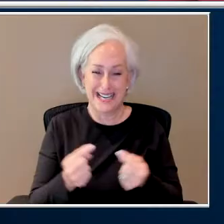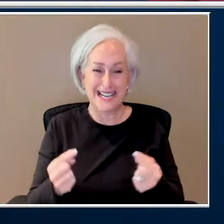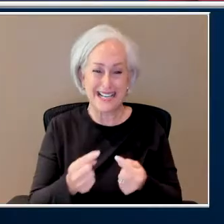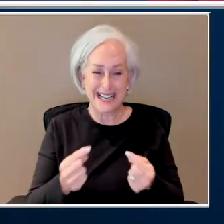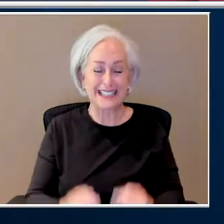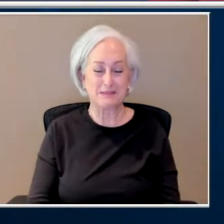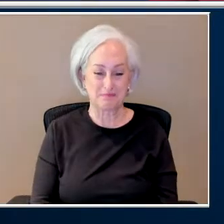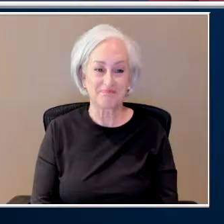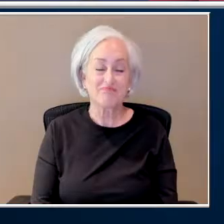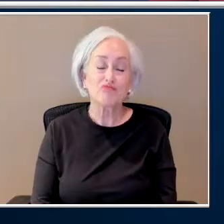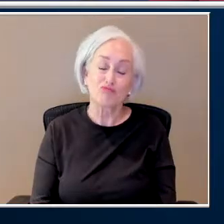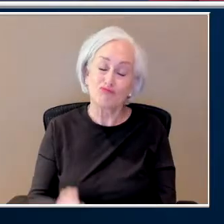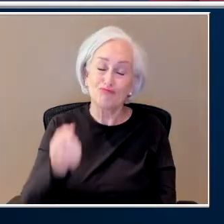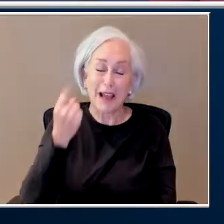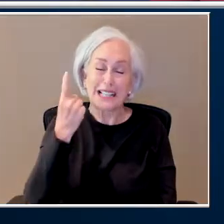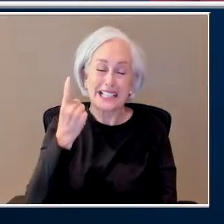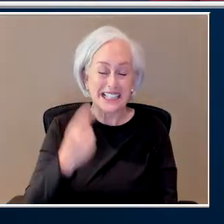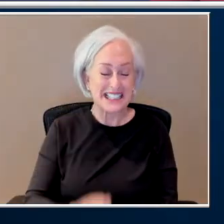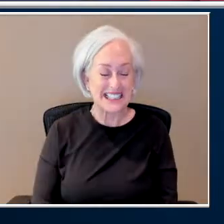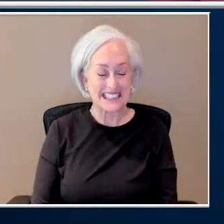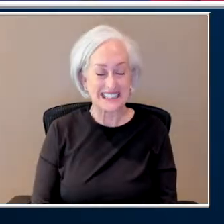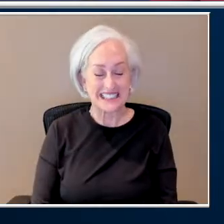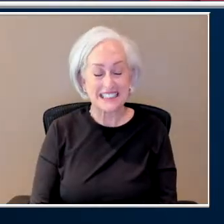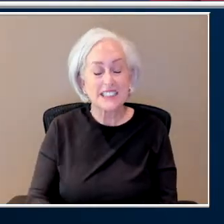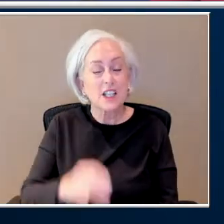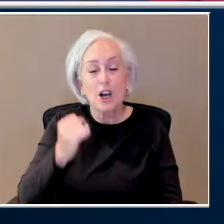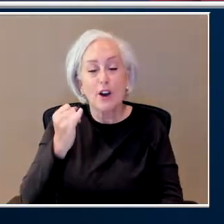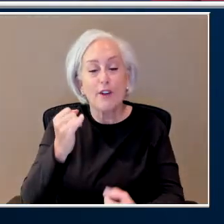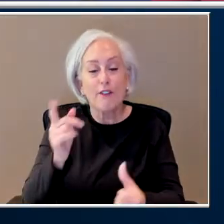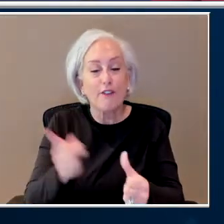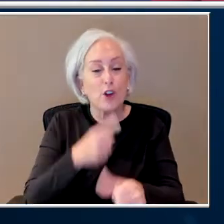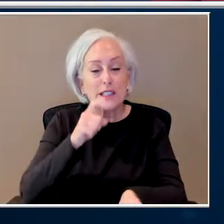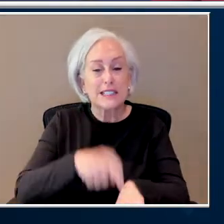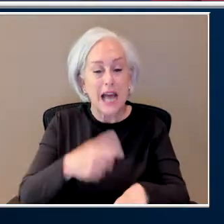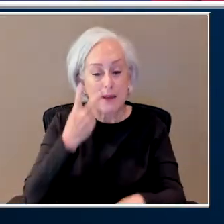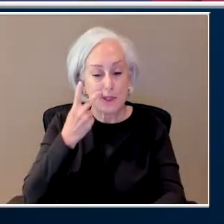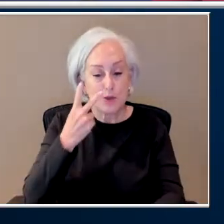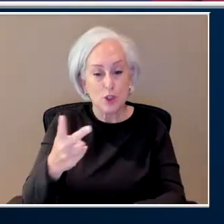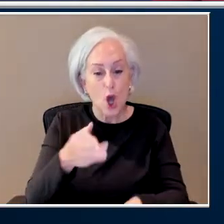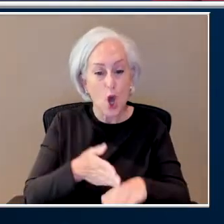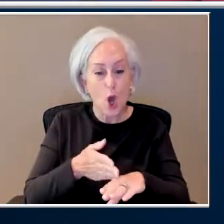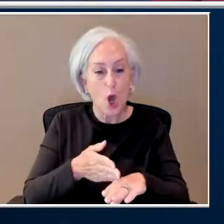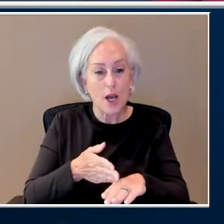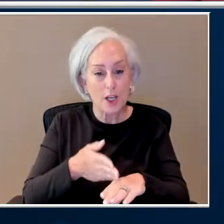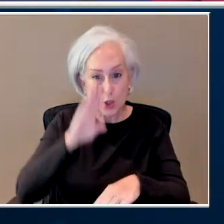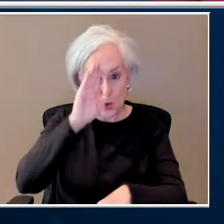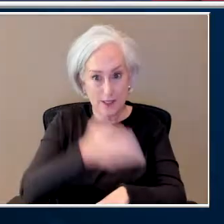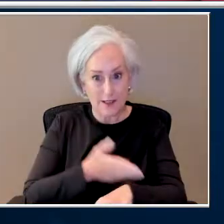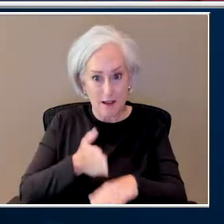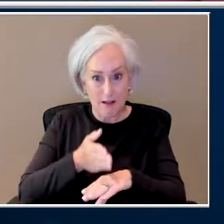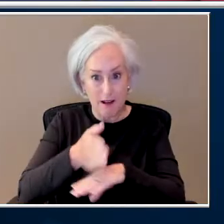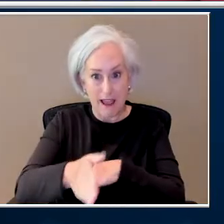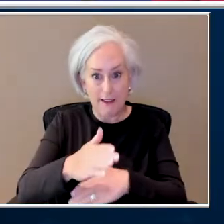That makes sense. When was the first time you got to see Brennan post-surgery? Just what was that moment like?